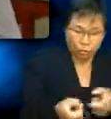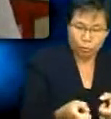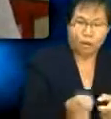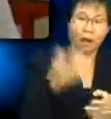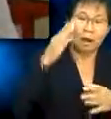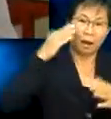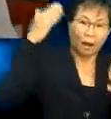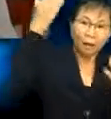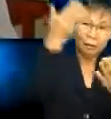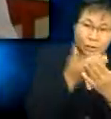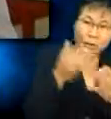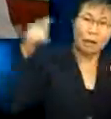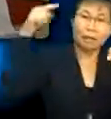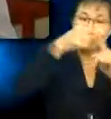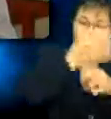the specimen.